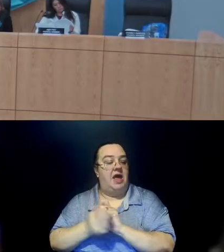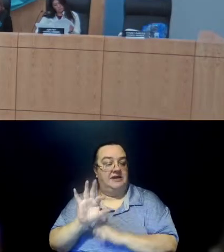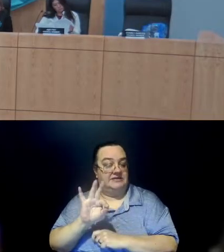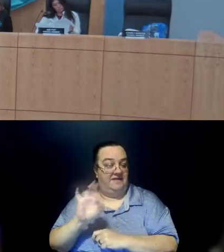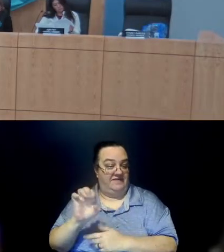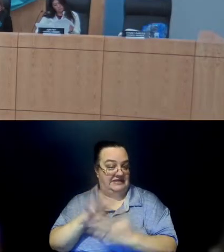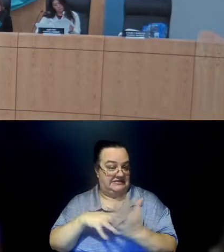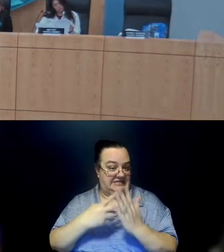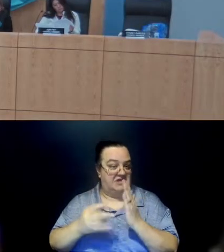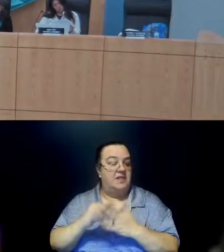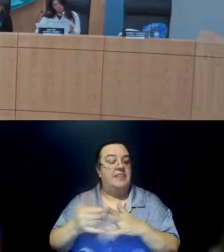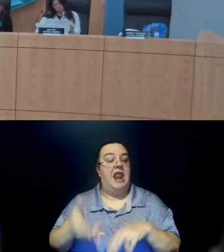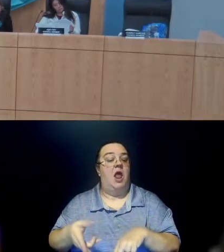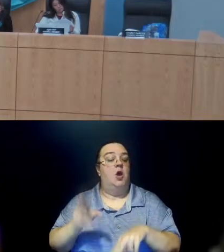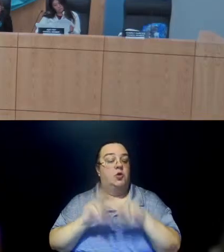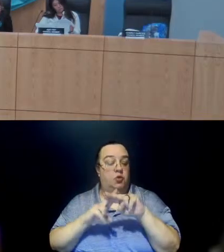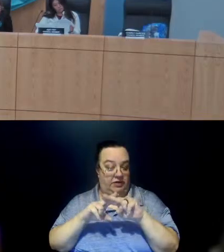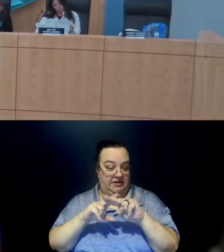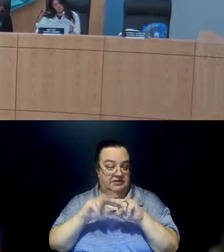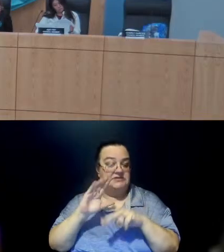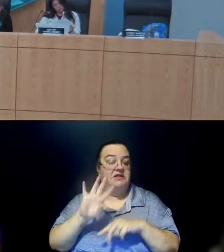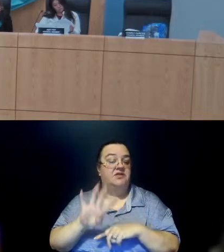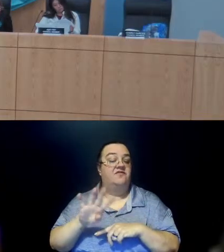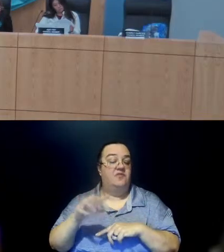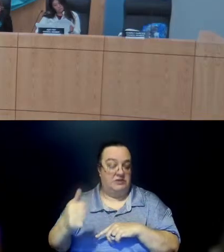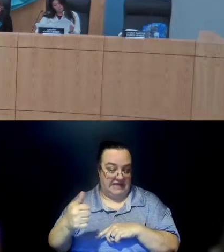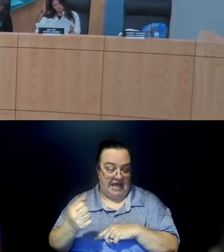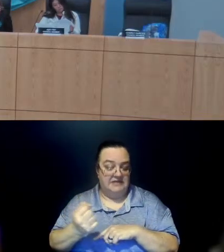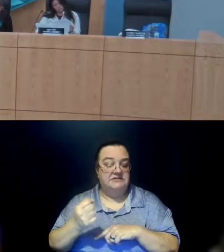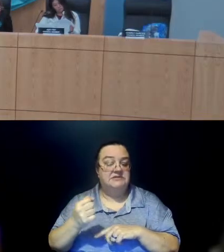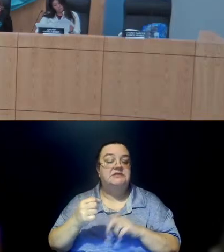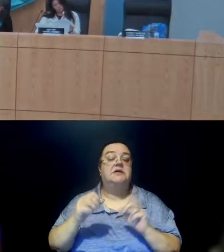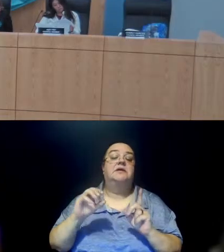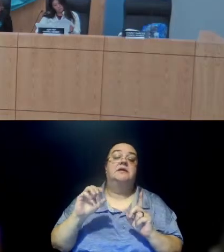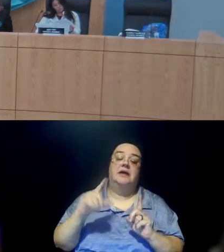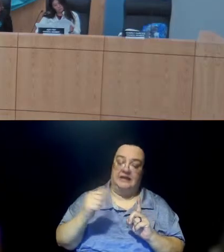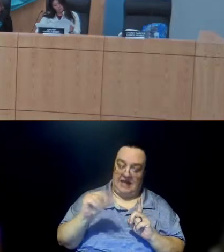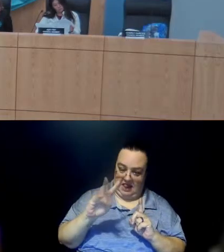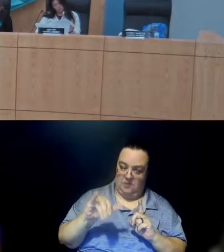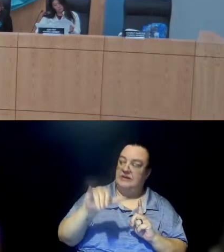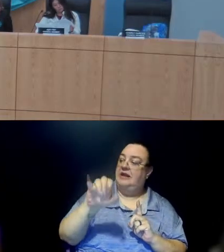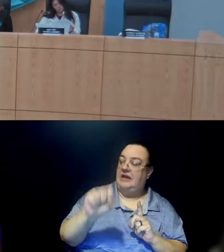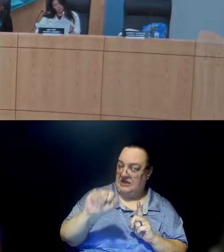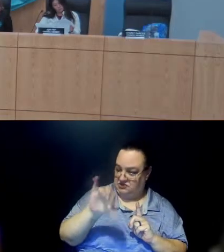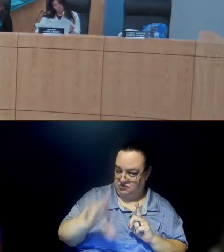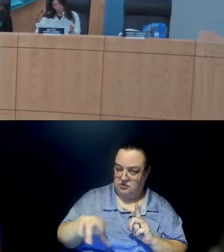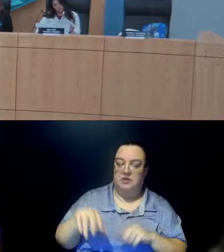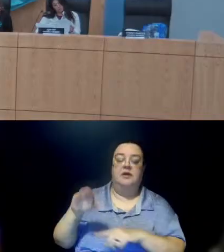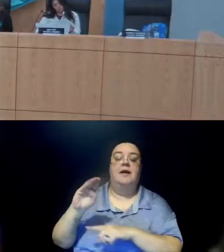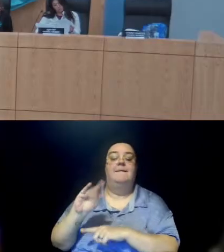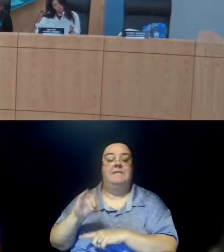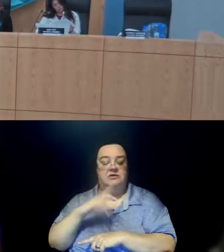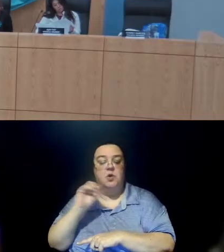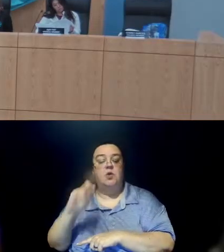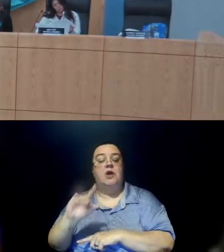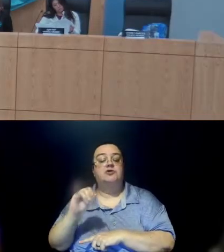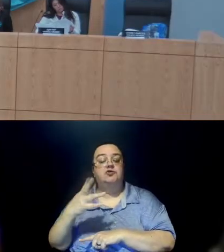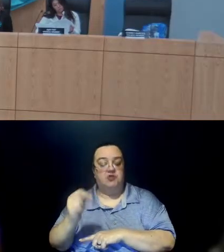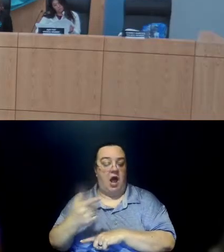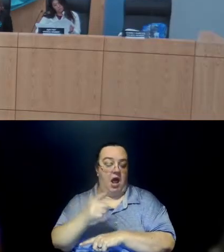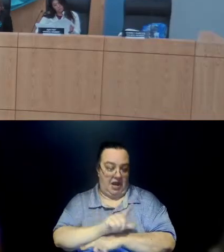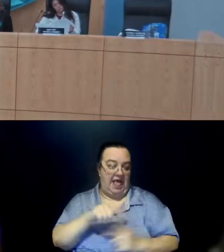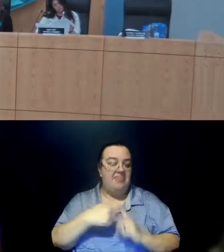all license the and four permits. tens. Yes, sir. Okay. All right, John was next, and then I think Nicole.